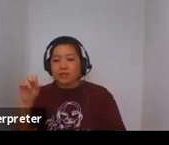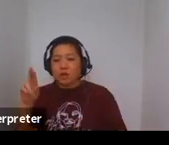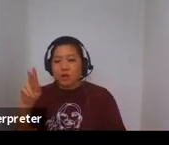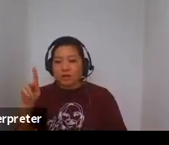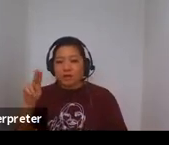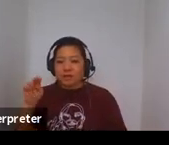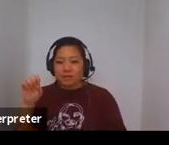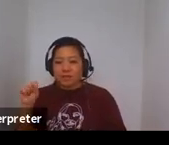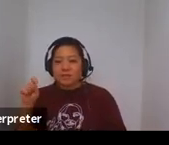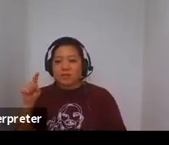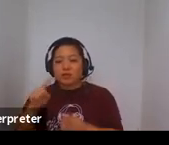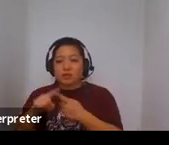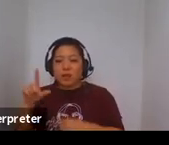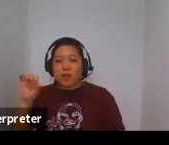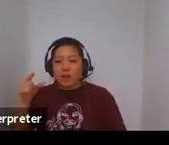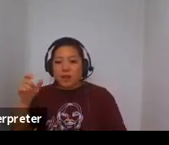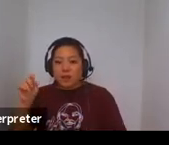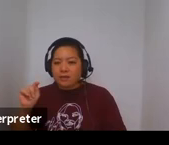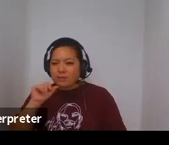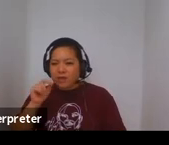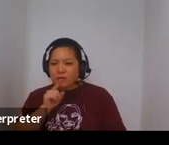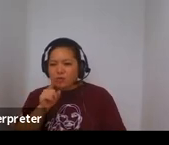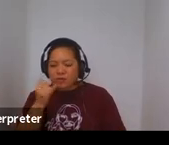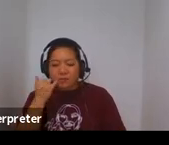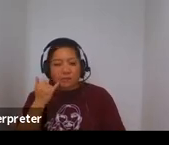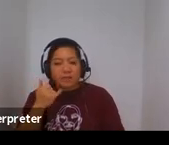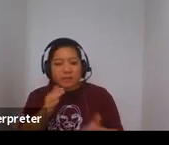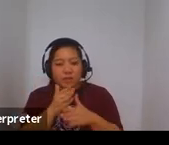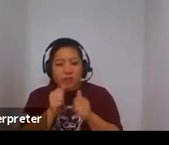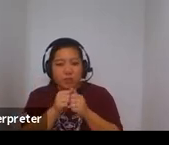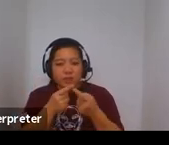website. I am not sure.